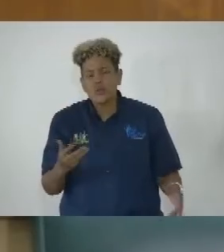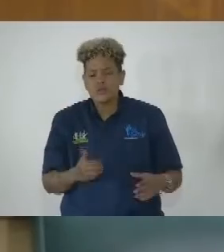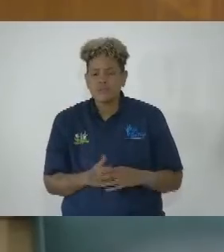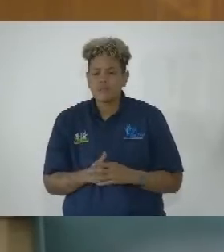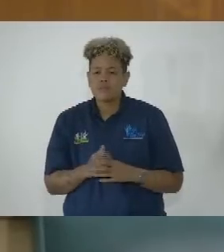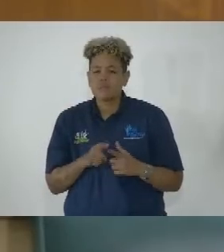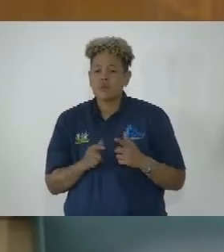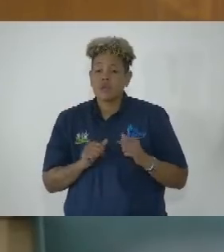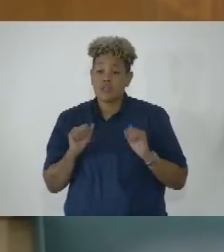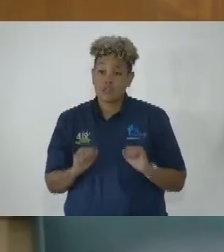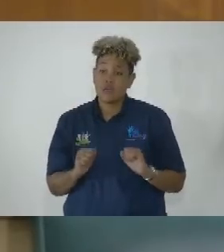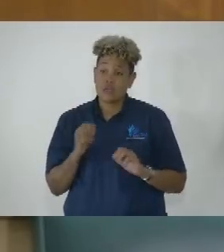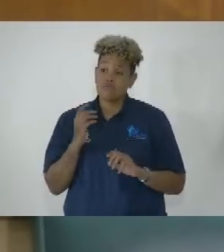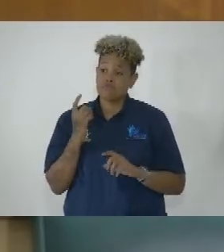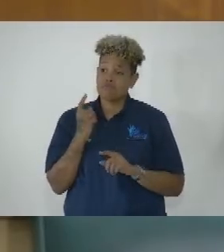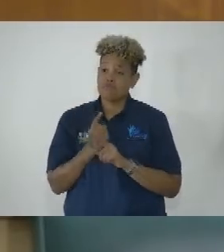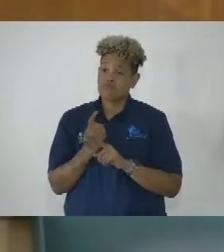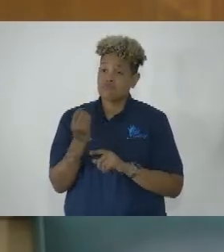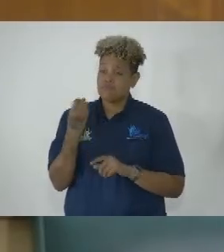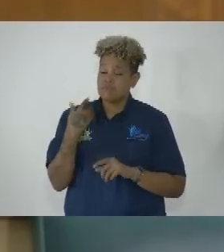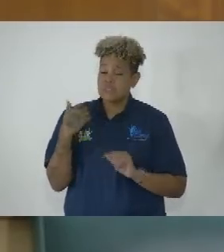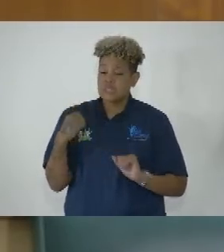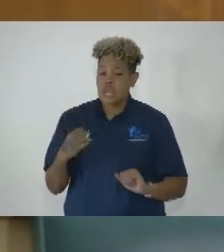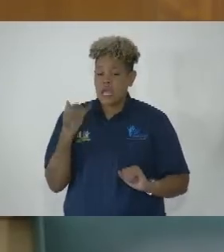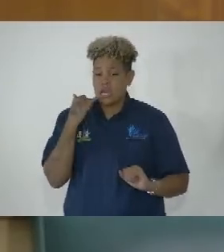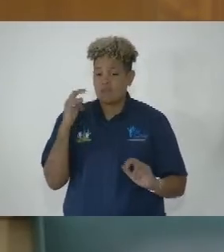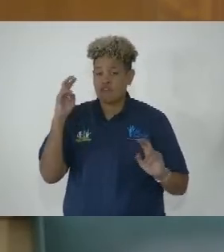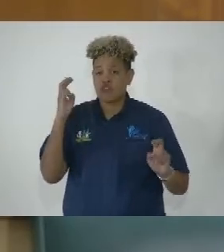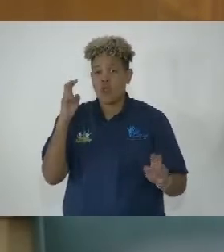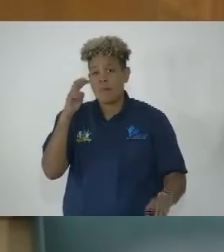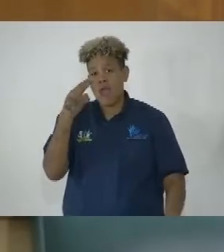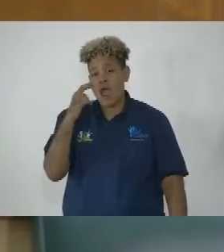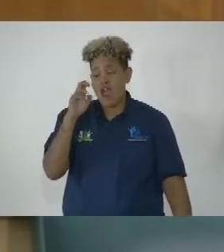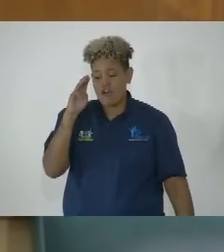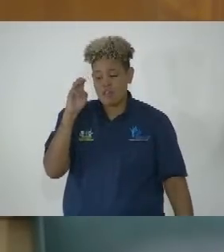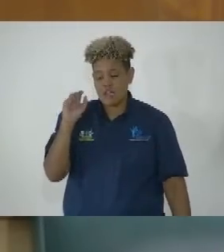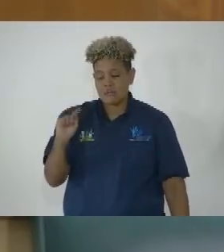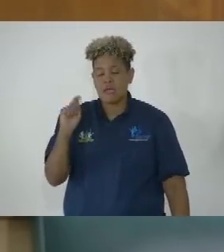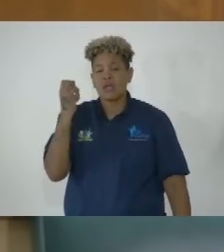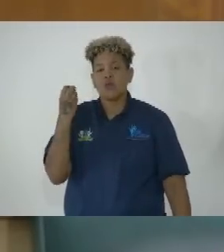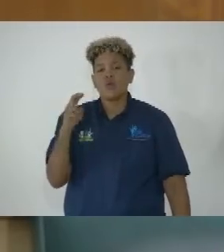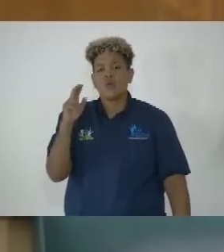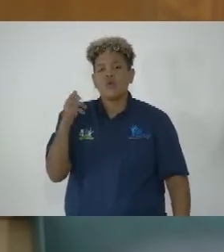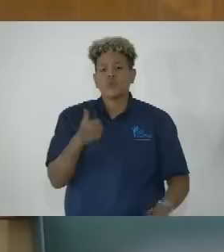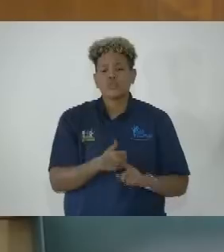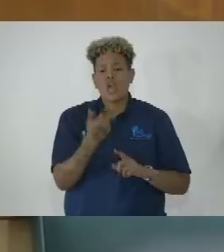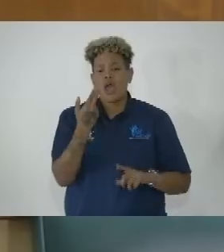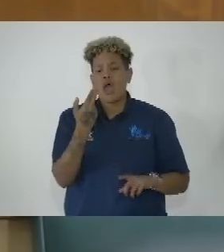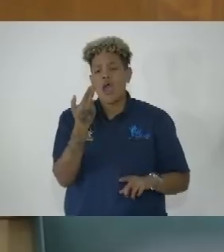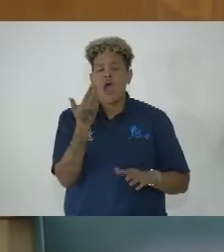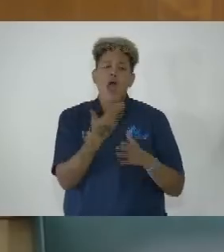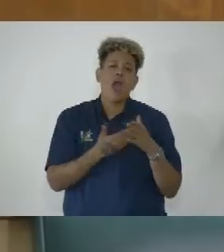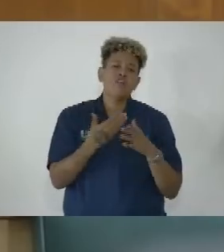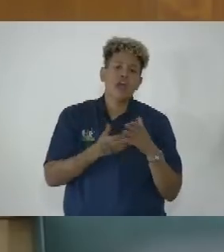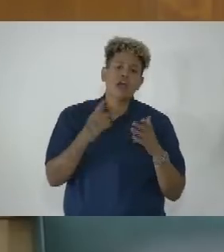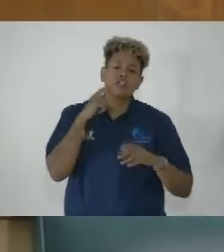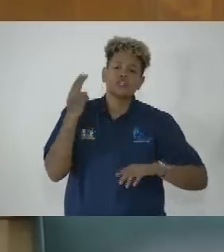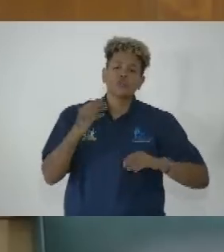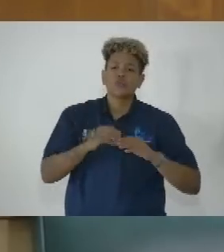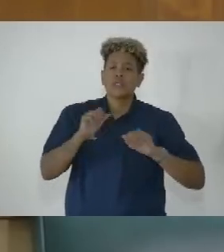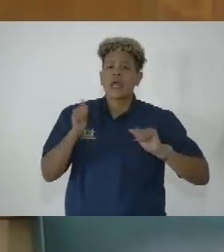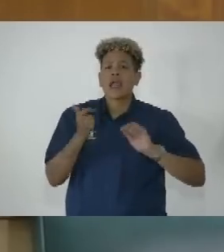and I can be corrected, of the term harassment or harassing used in